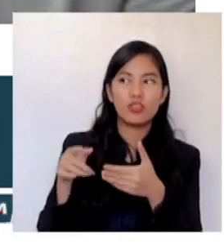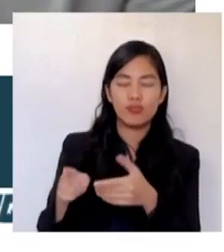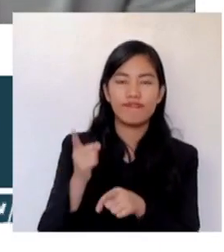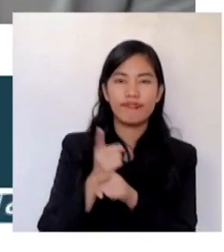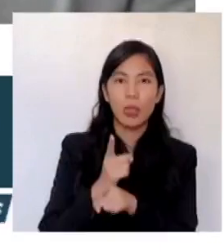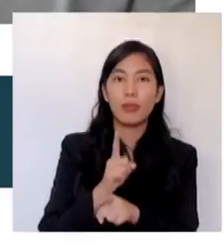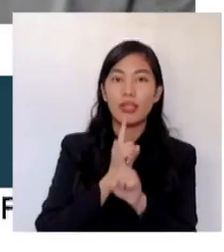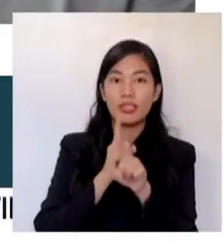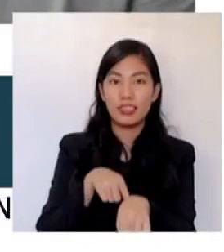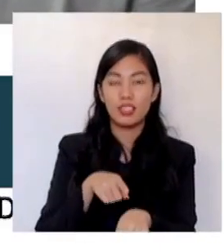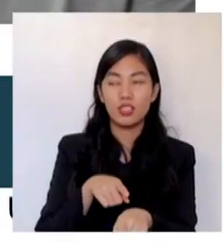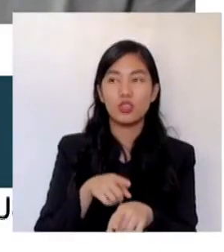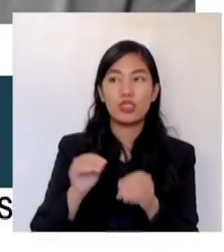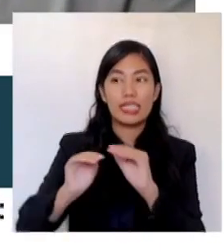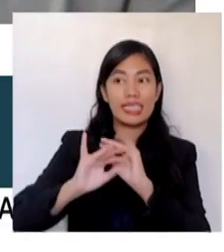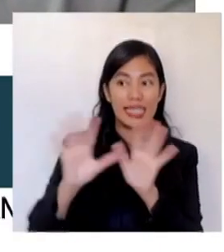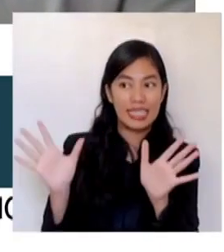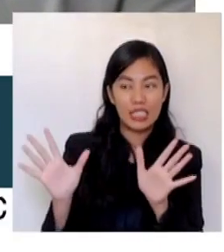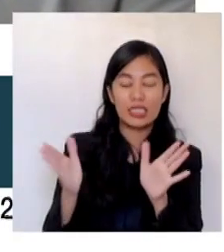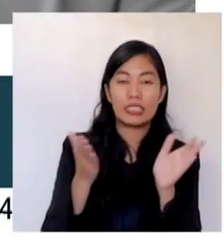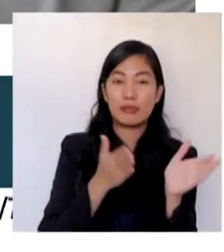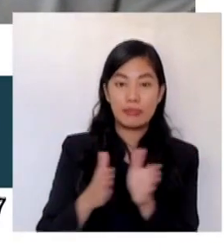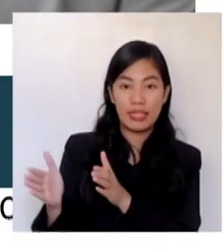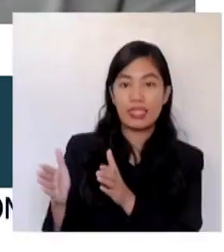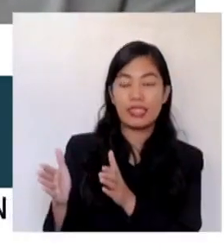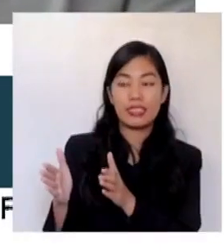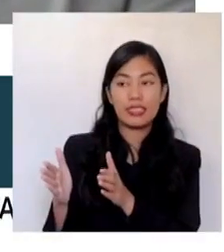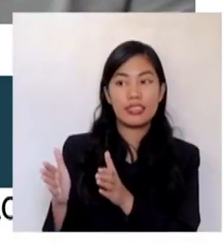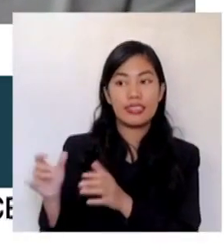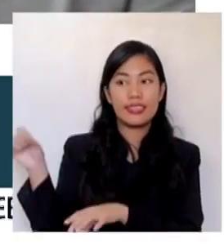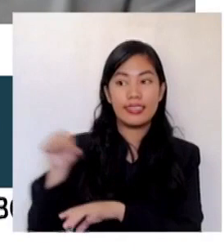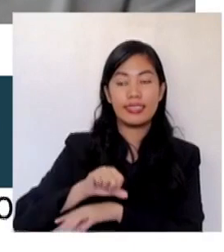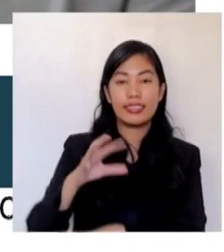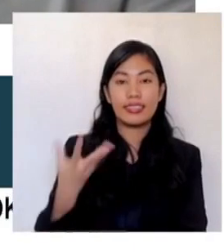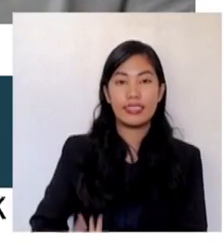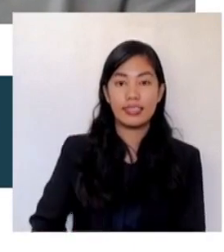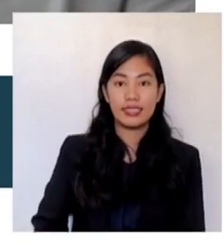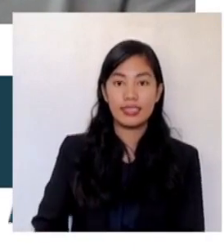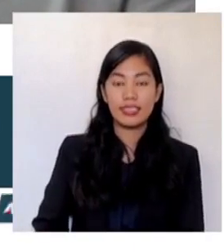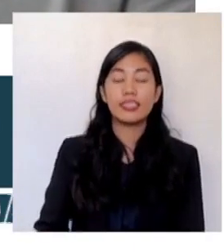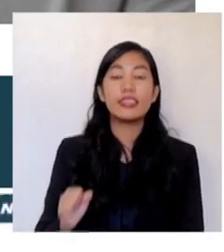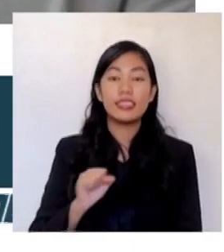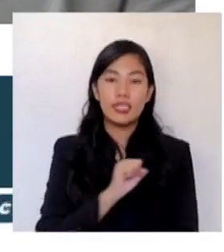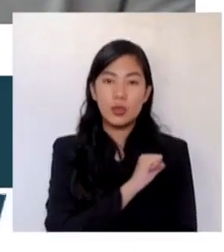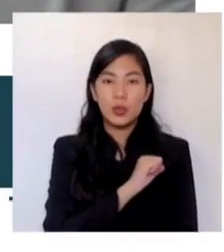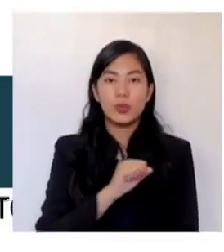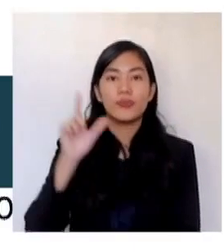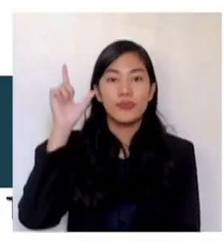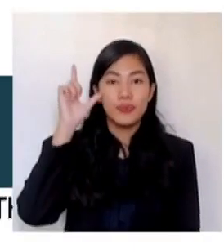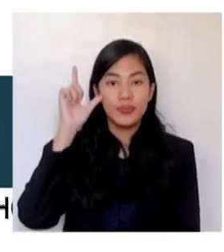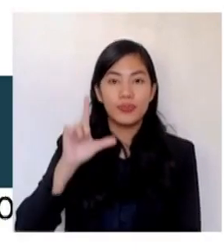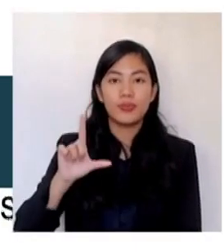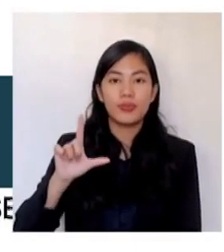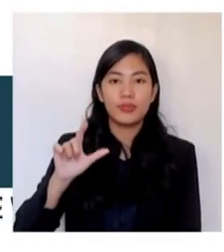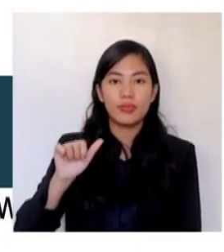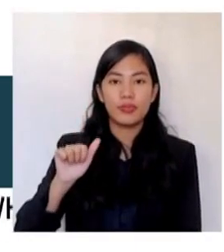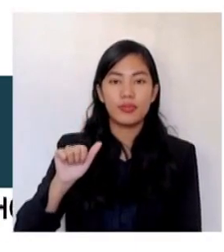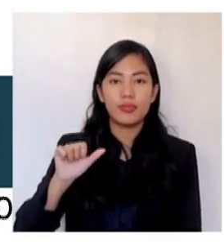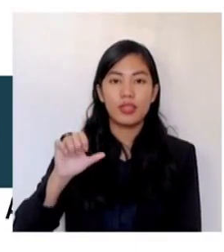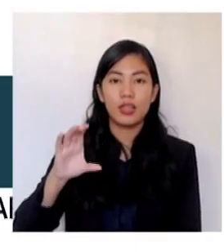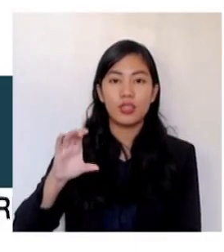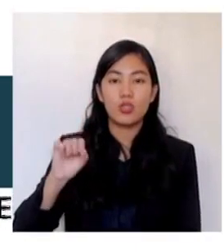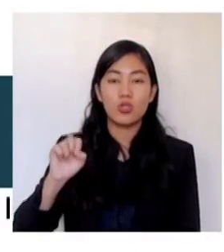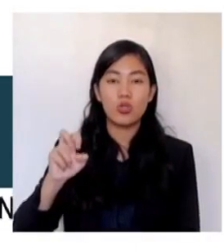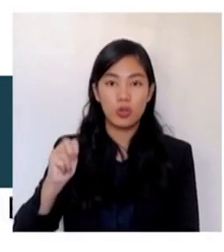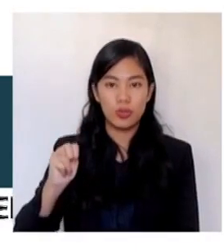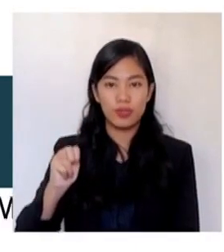to concretely address the problem of corruption is that of Senator Ping. Close second is that